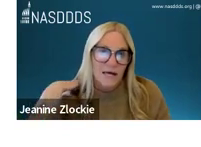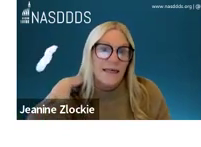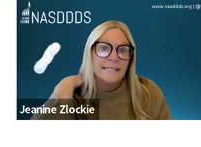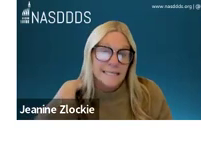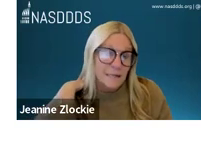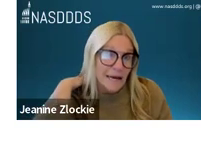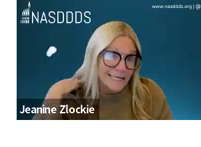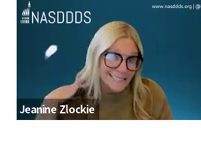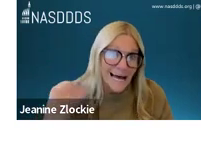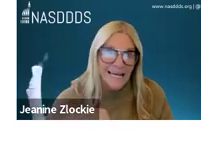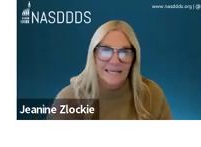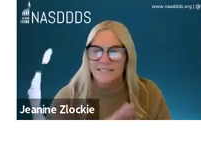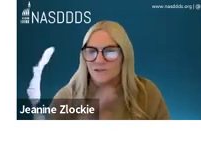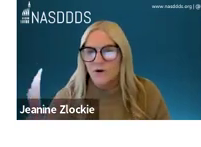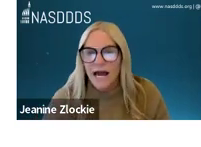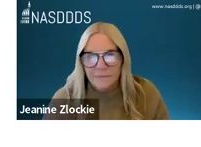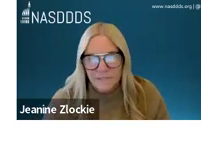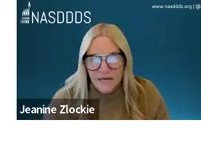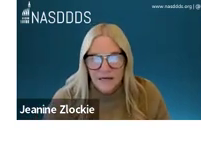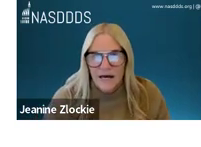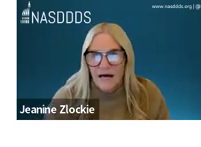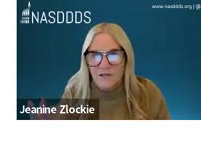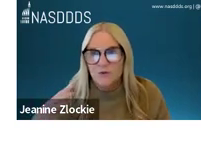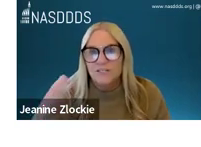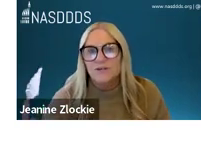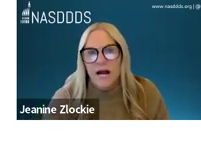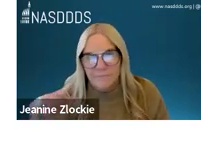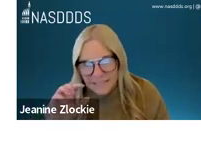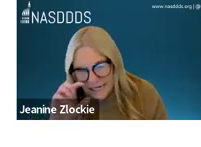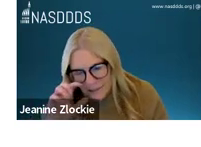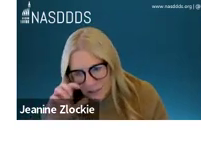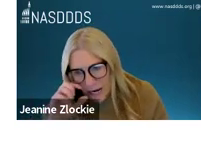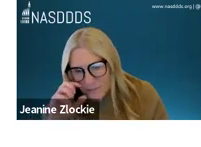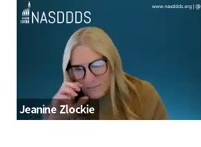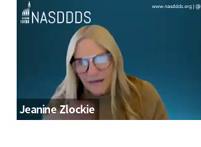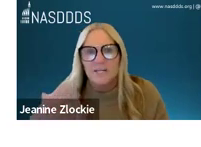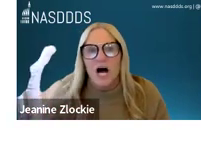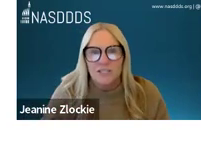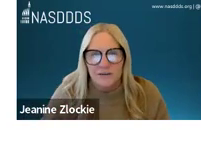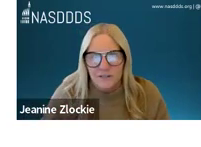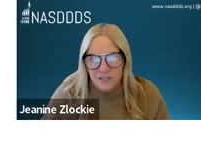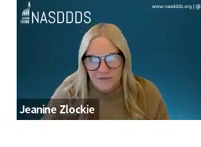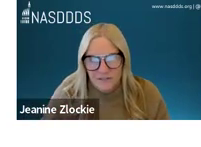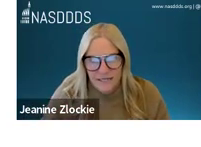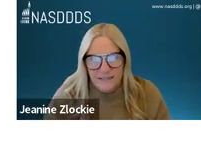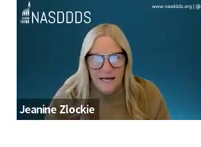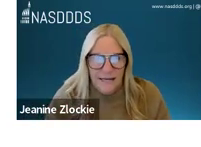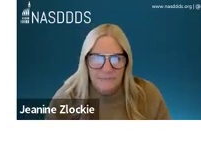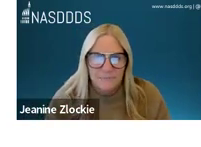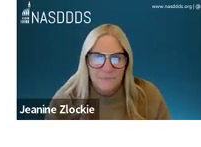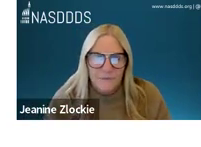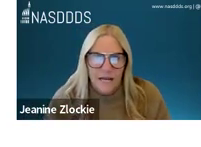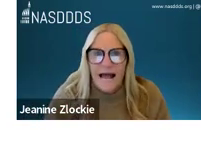So that's in Appendix I. It describes, the state describes the methodology for